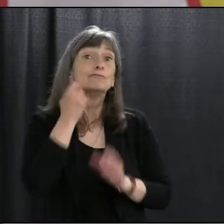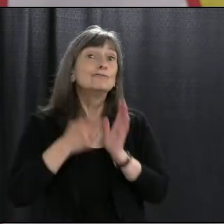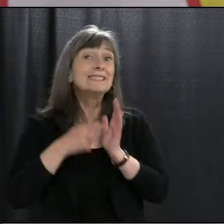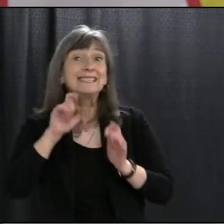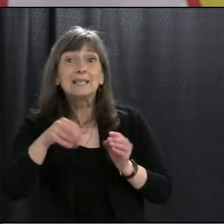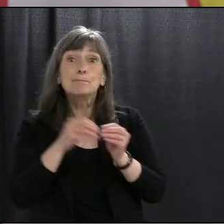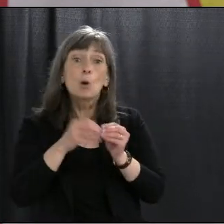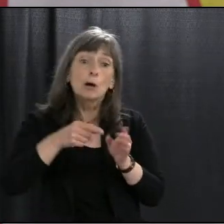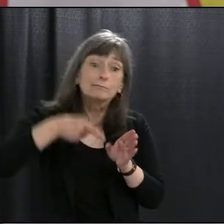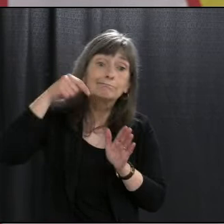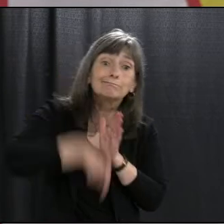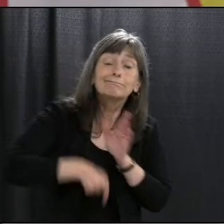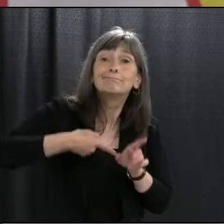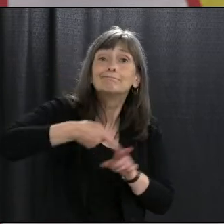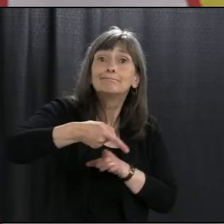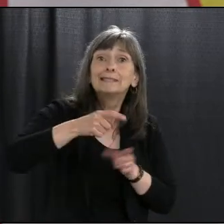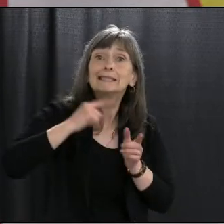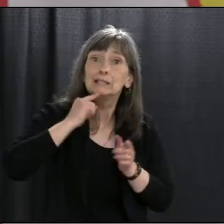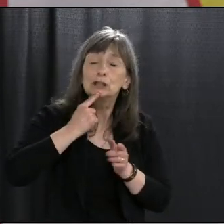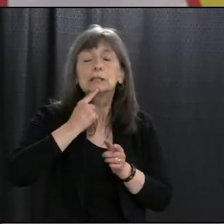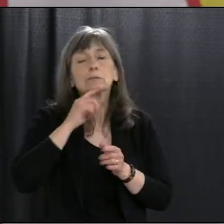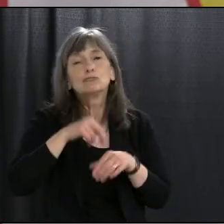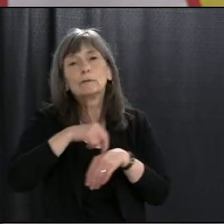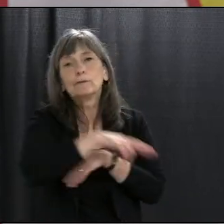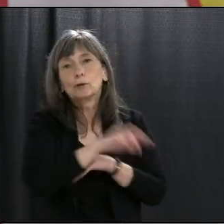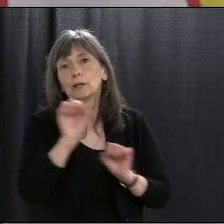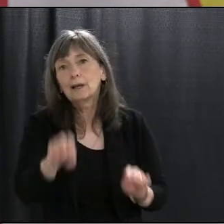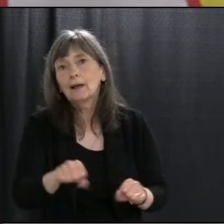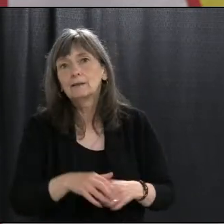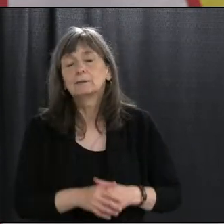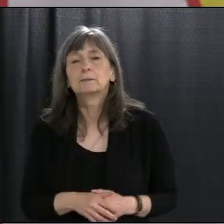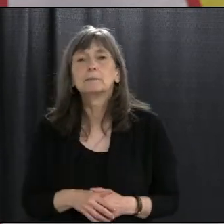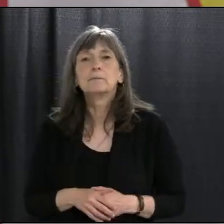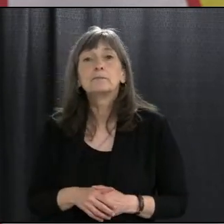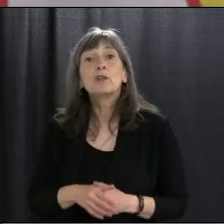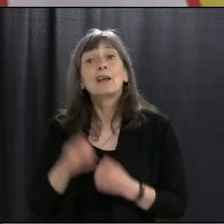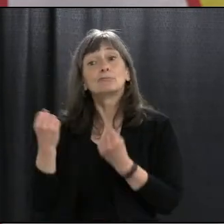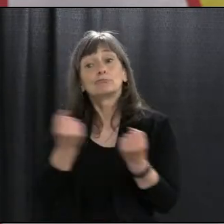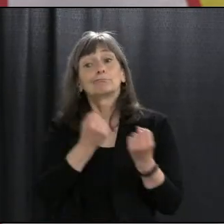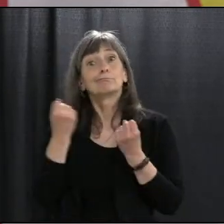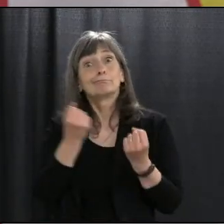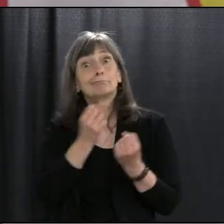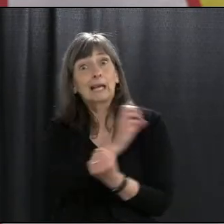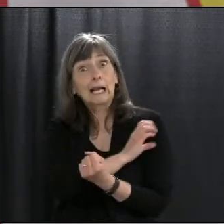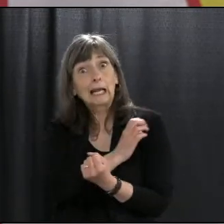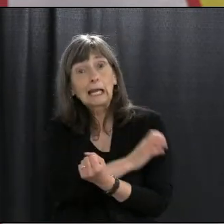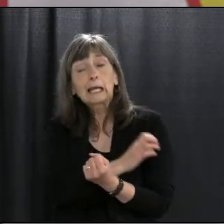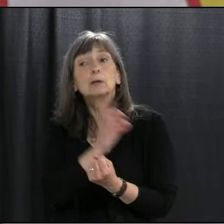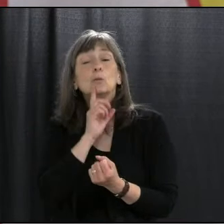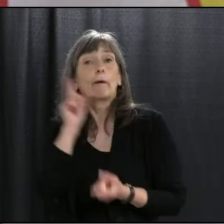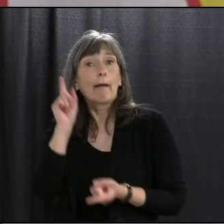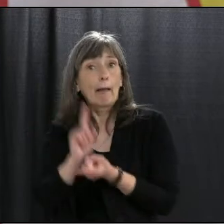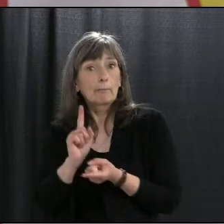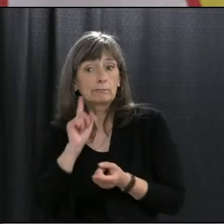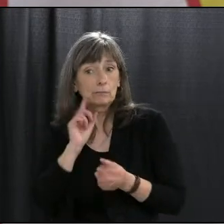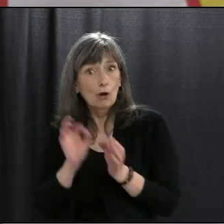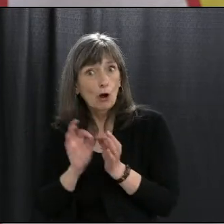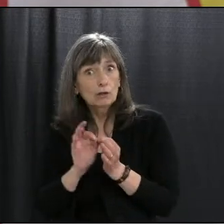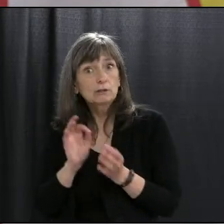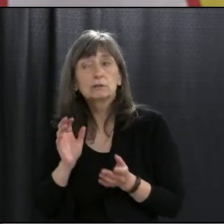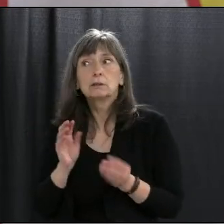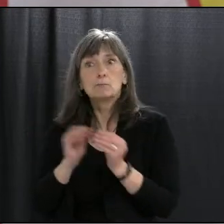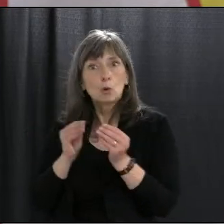required. The introduction of mobile clinics has the ability to reduce cost, increase efficiency,